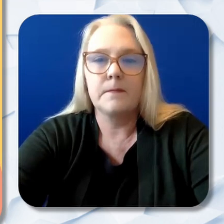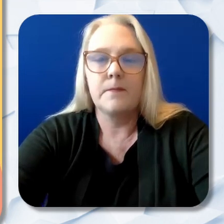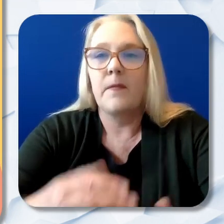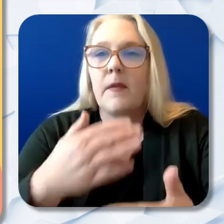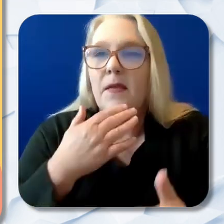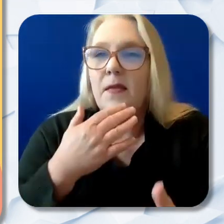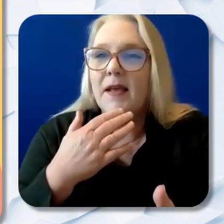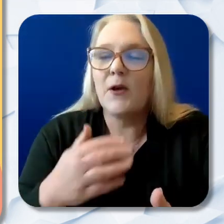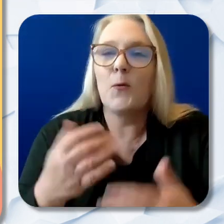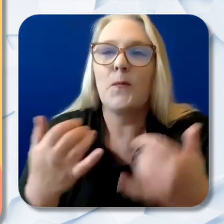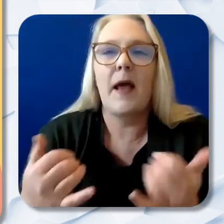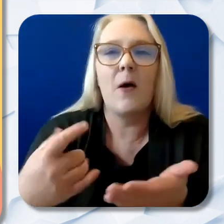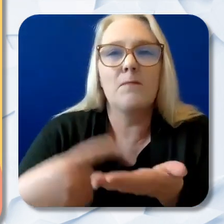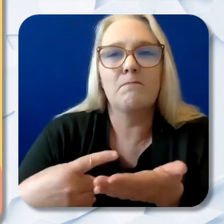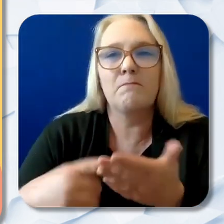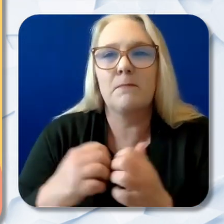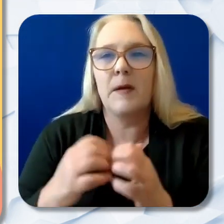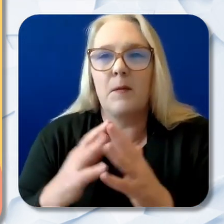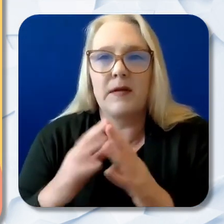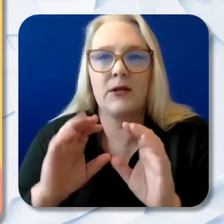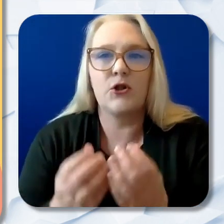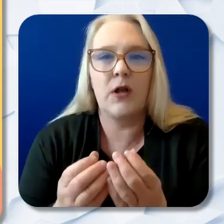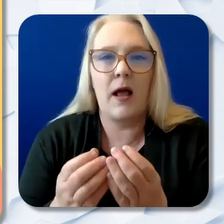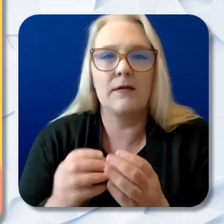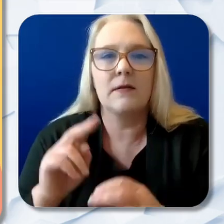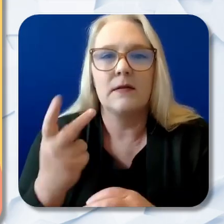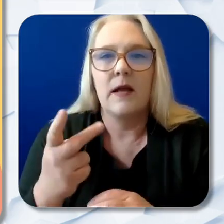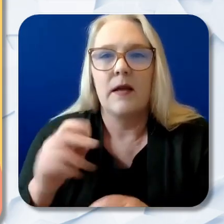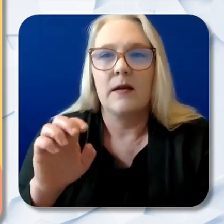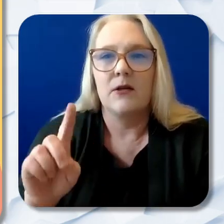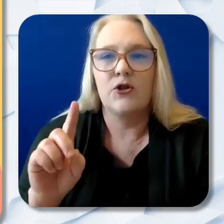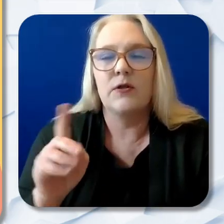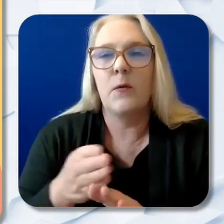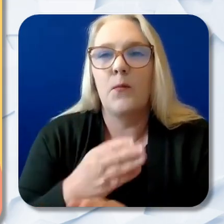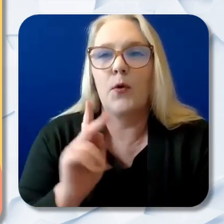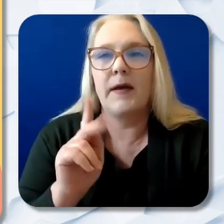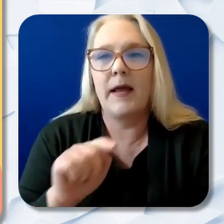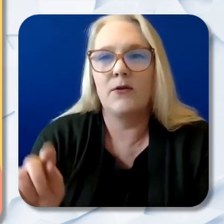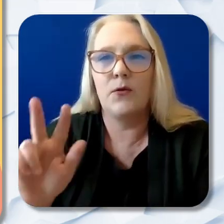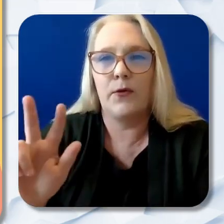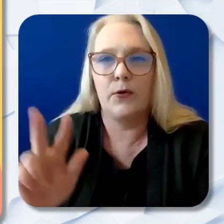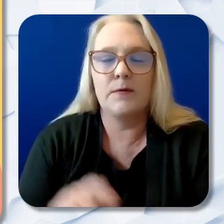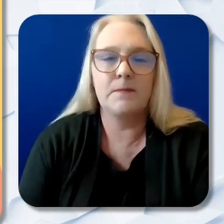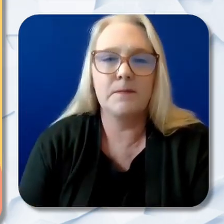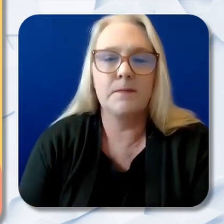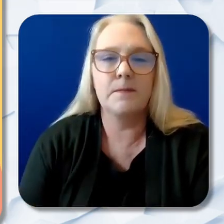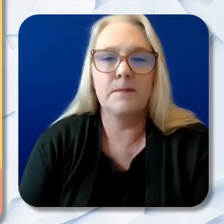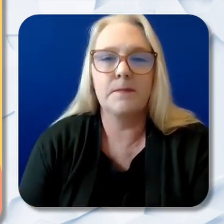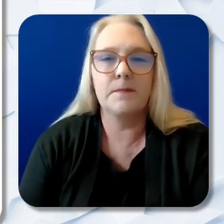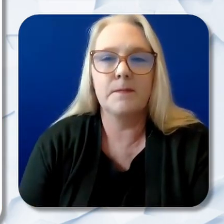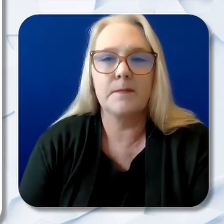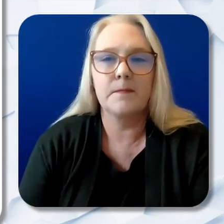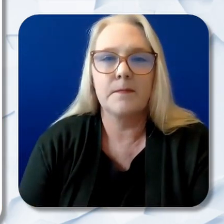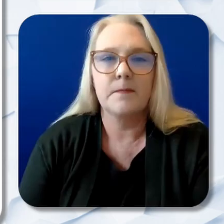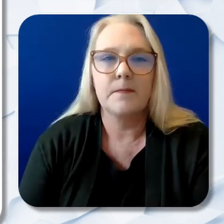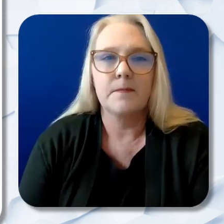Thank you, Yvette. Now let's talk about implementation of CLAS 2nd edition, pre-K to 3rd. Next slide, please.